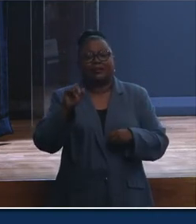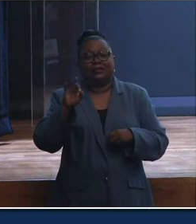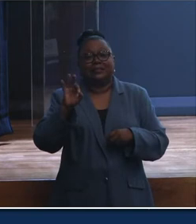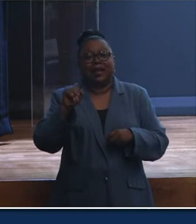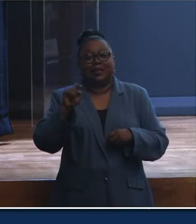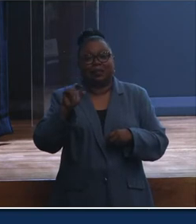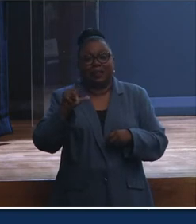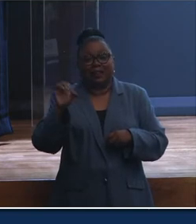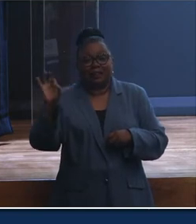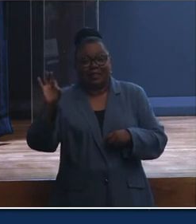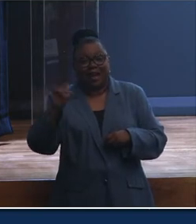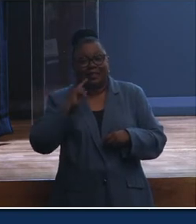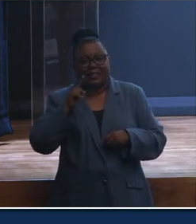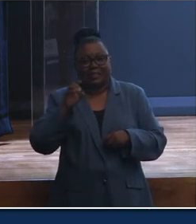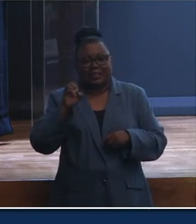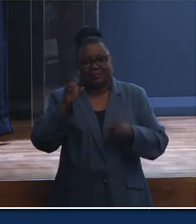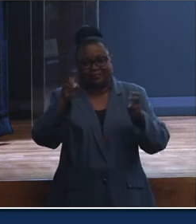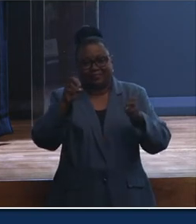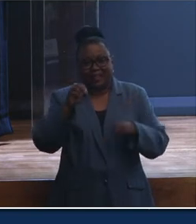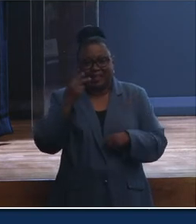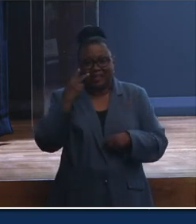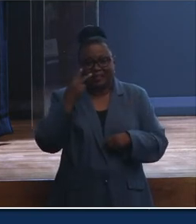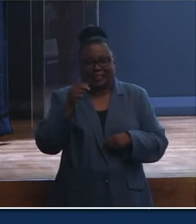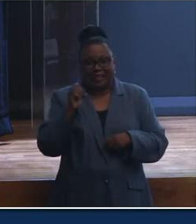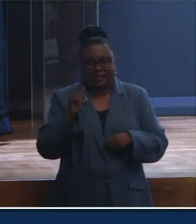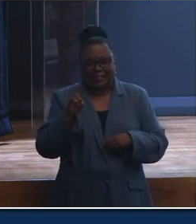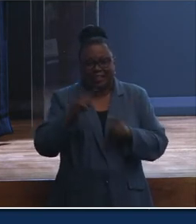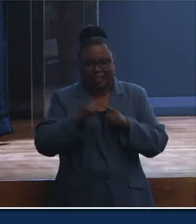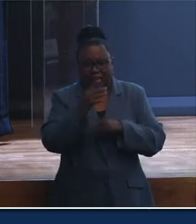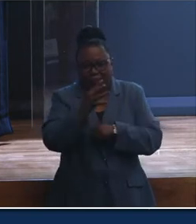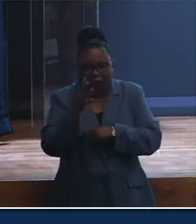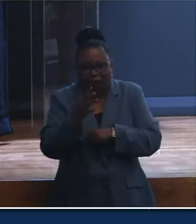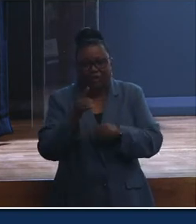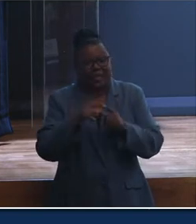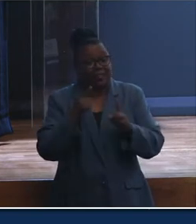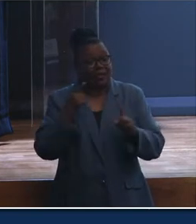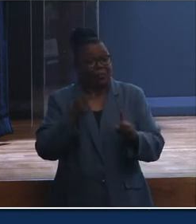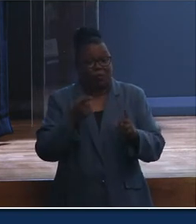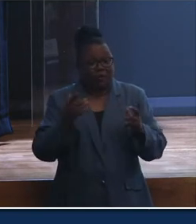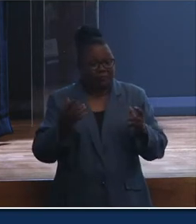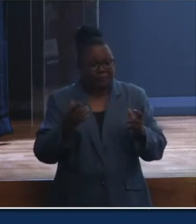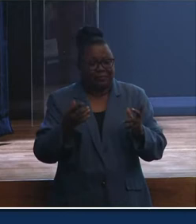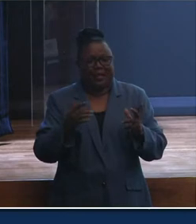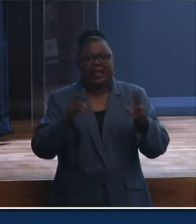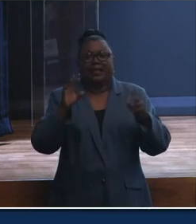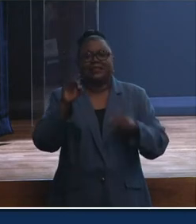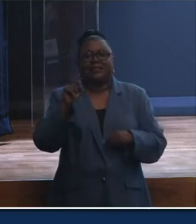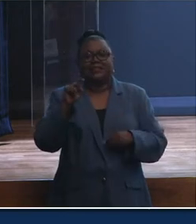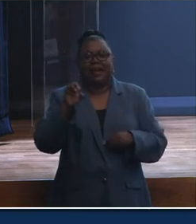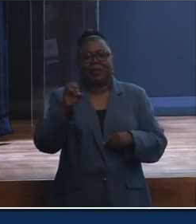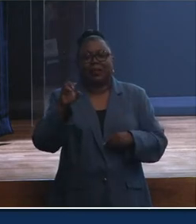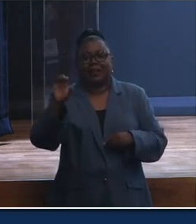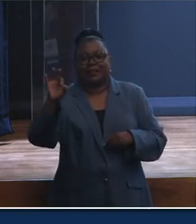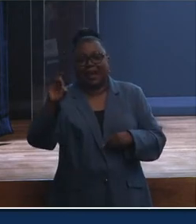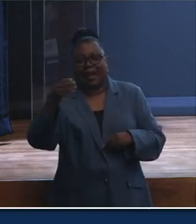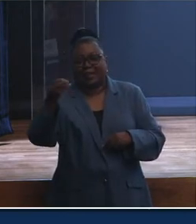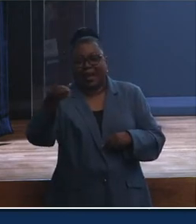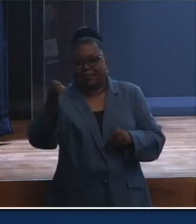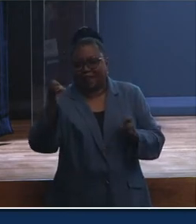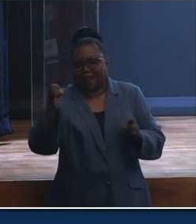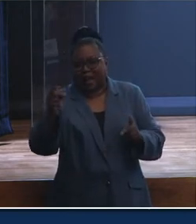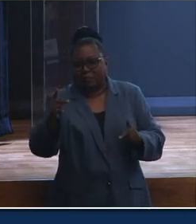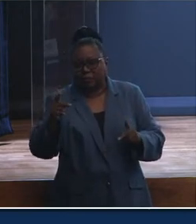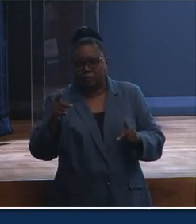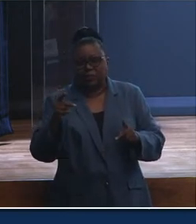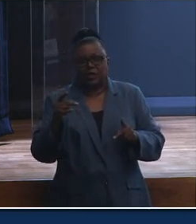IX is a seed, as a seed in the forest. And the point was that Title IX gave the